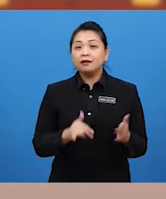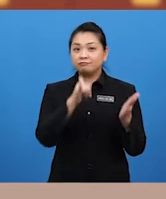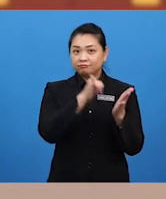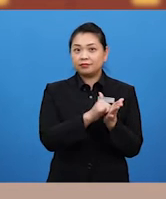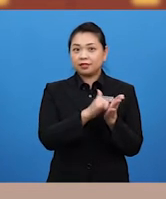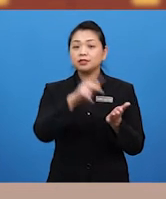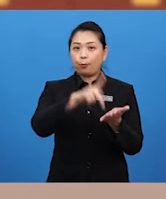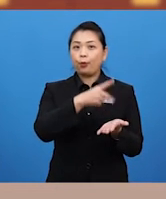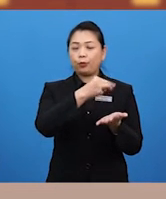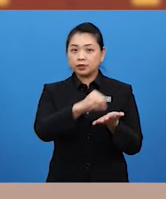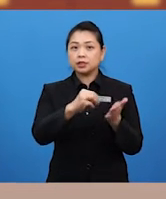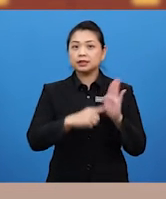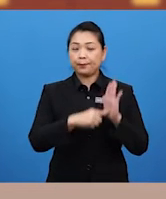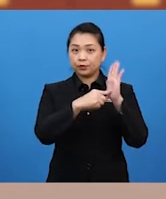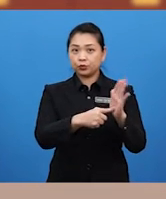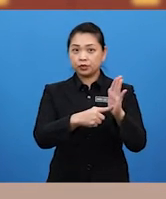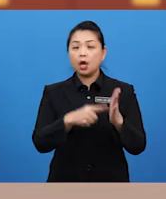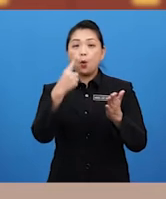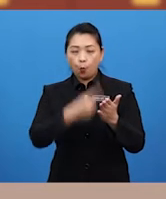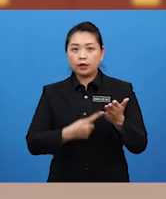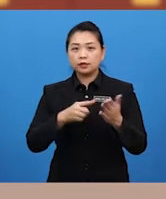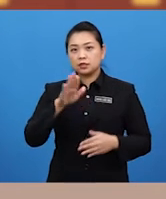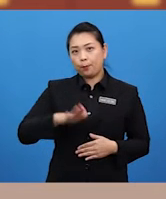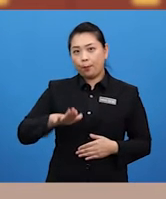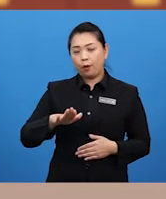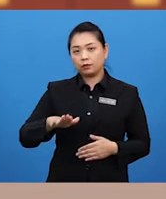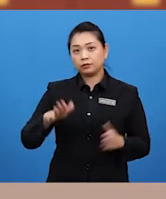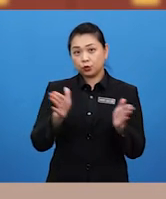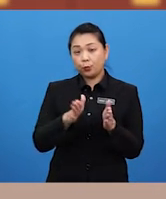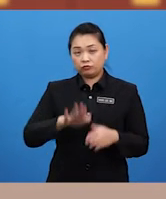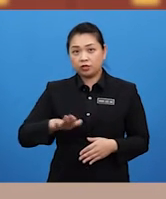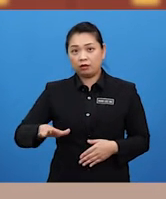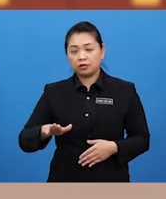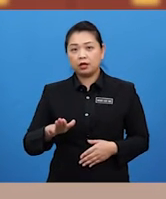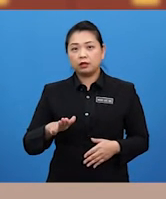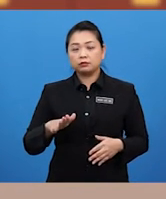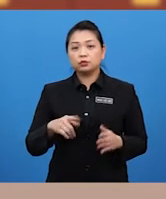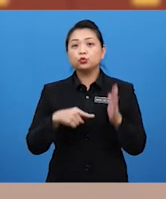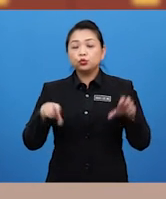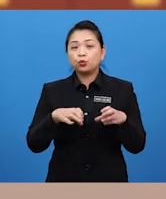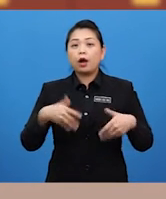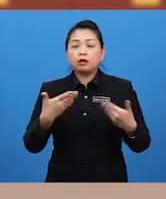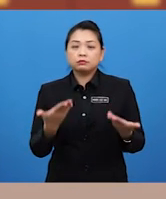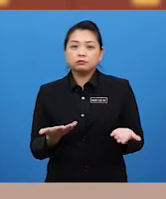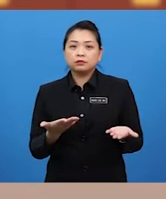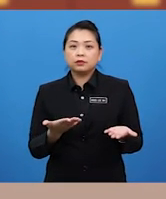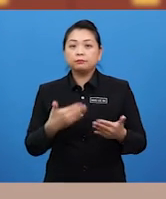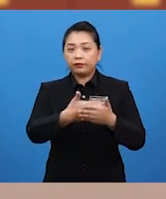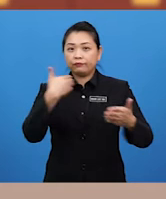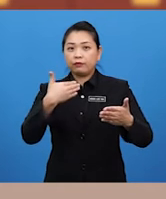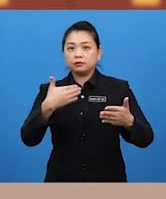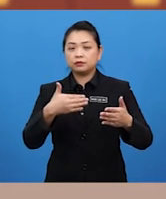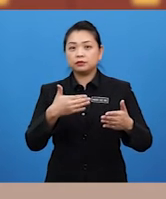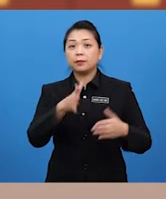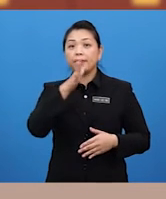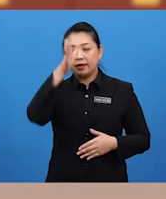This poem demonstrates what a small child has to do just to please his parents before the parents take